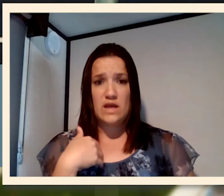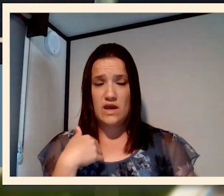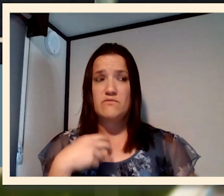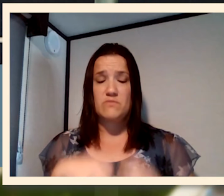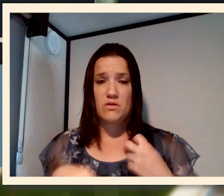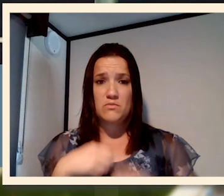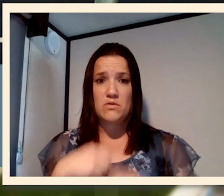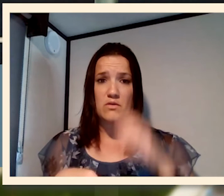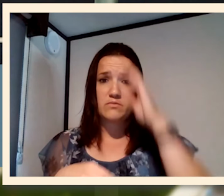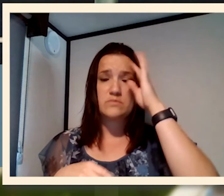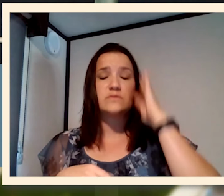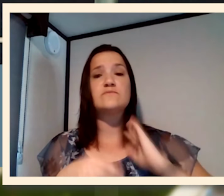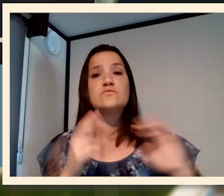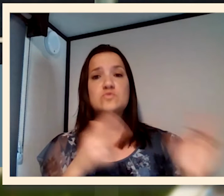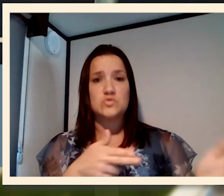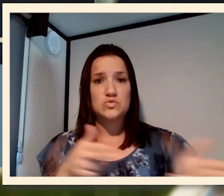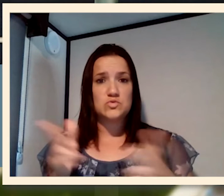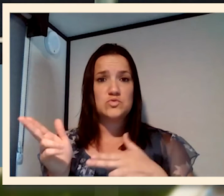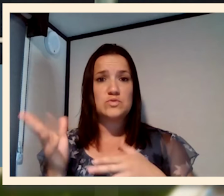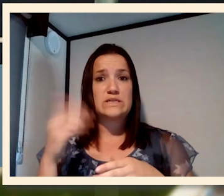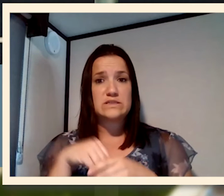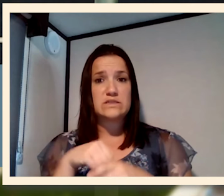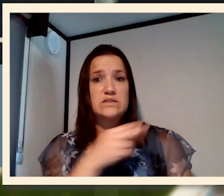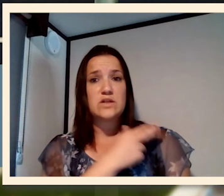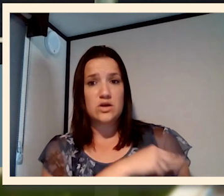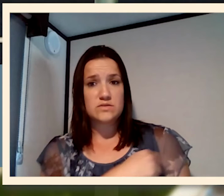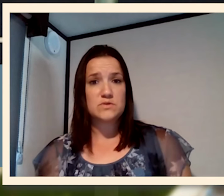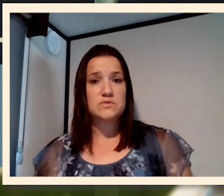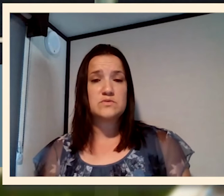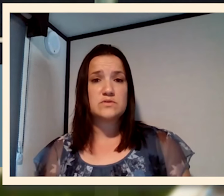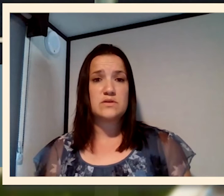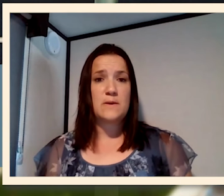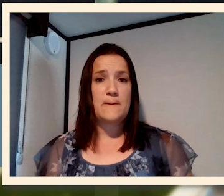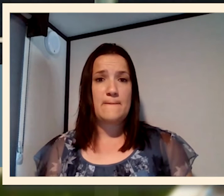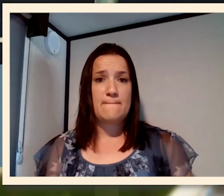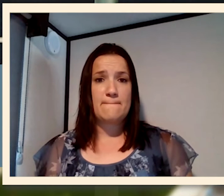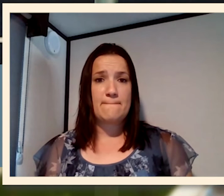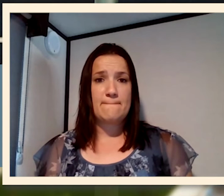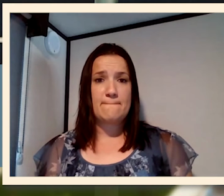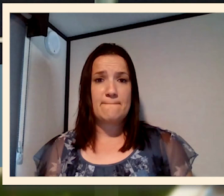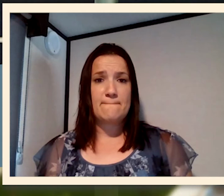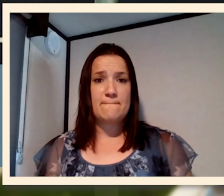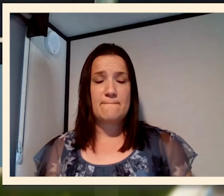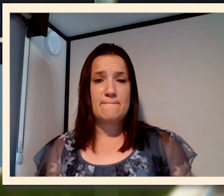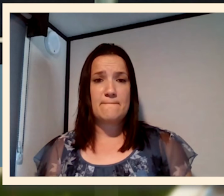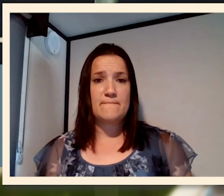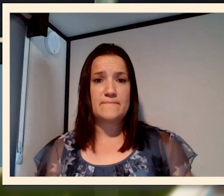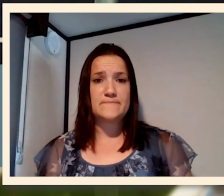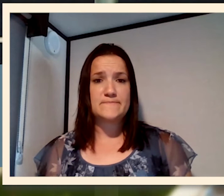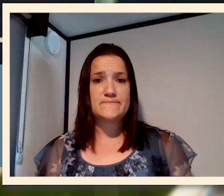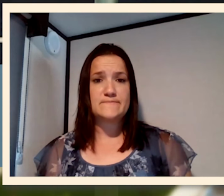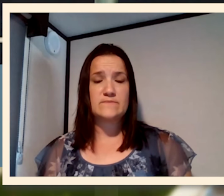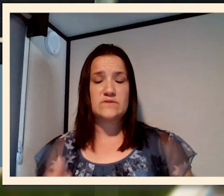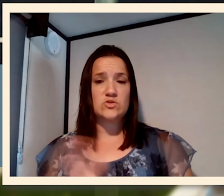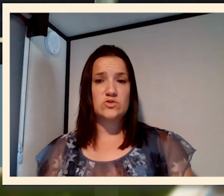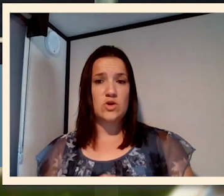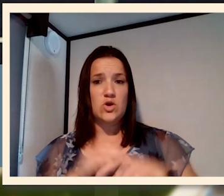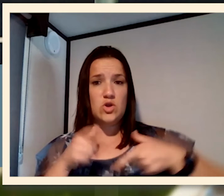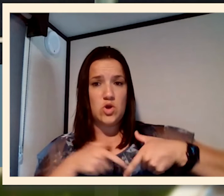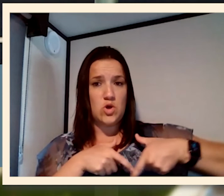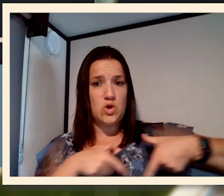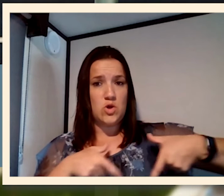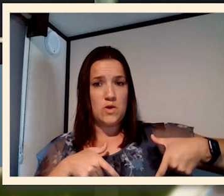immune. There have been incidences of shootings in hospitals. We